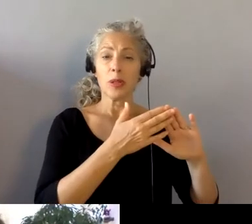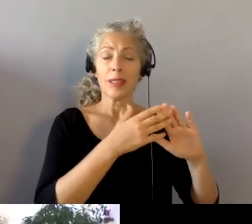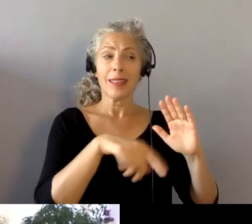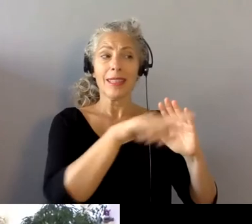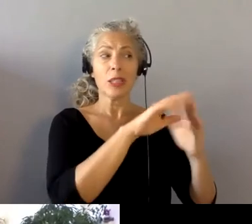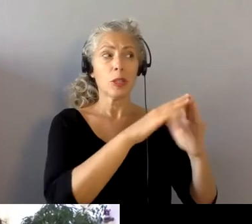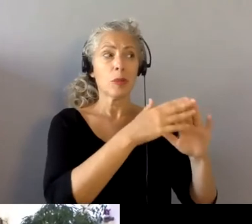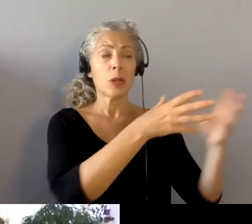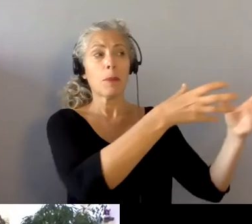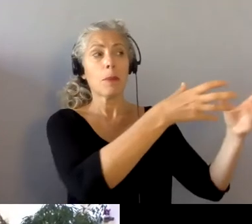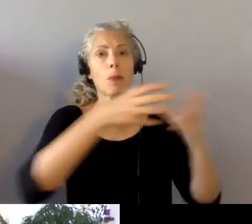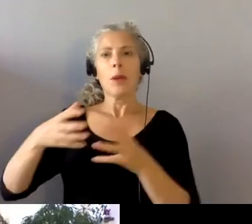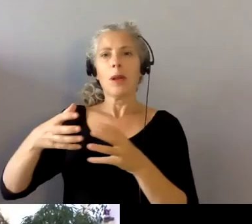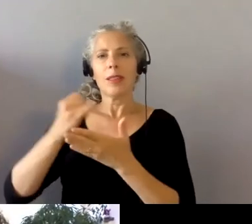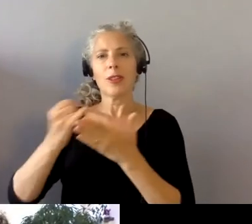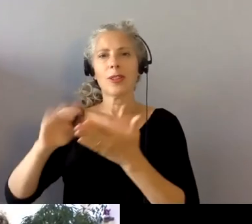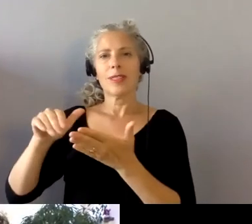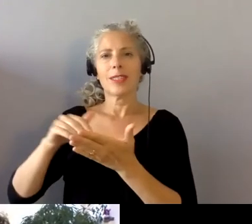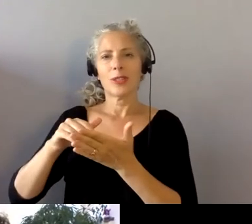into the Art Center of Minneapolis